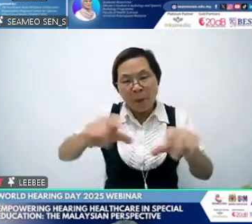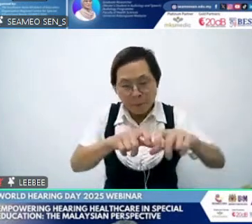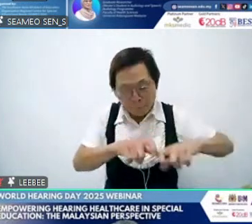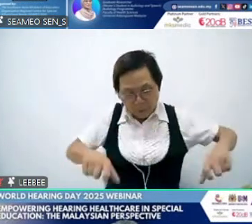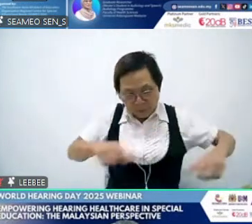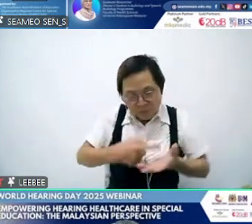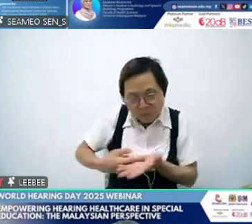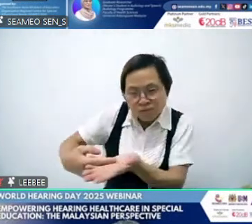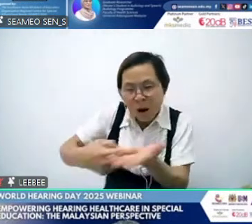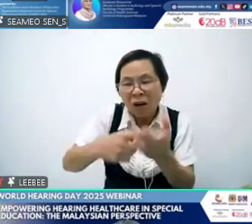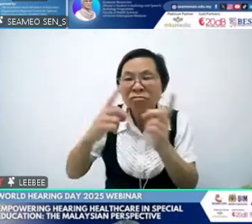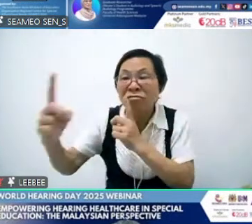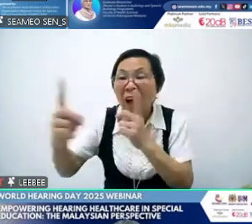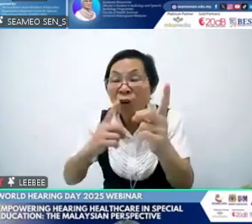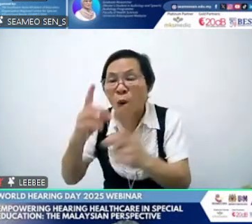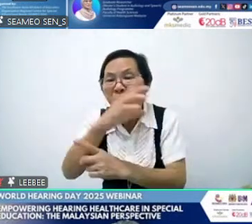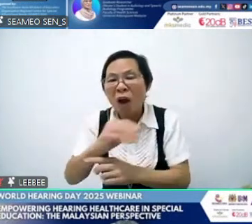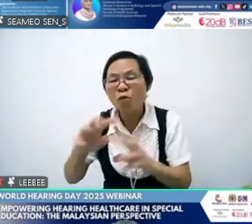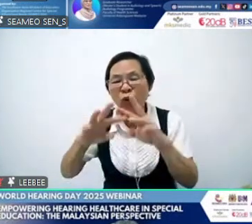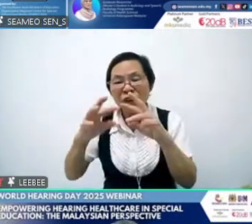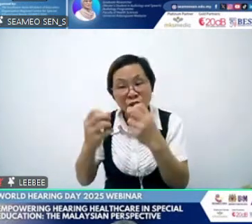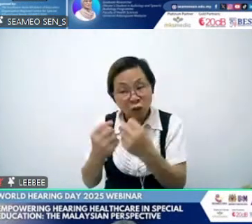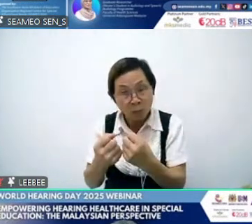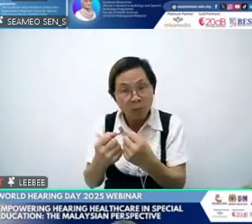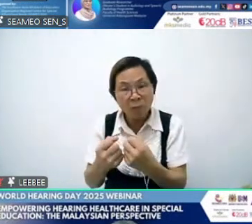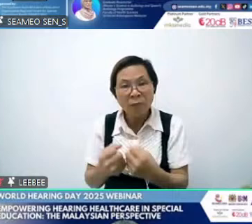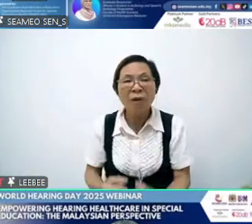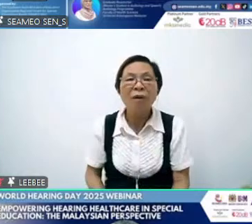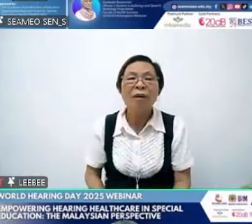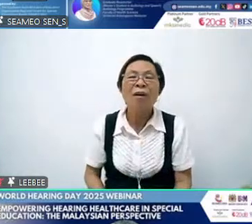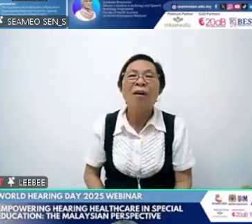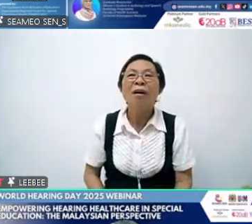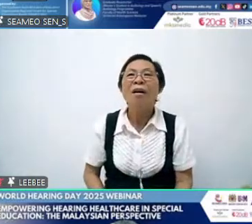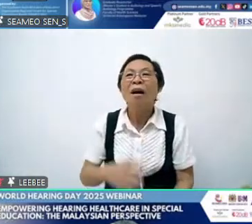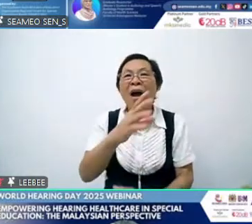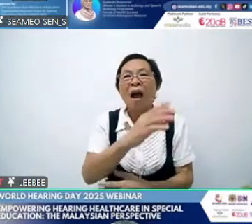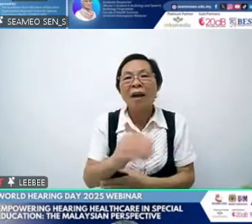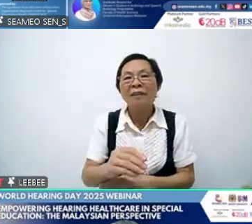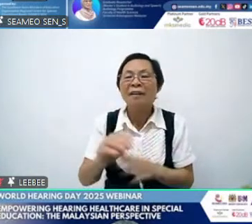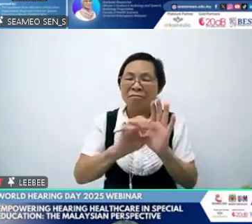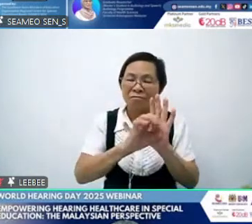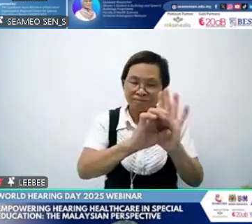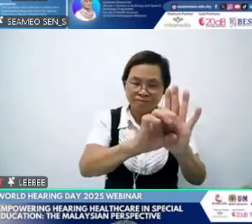dialogue session, as well as workshop, research presentation, and exhibition.